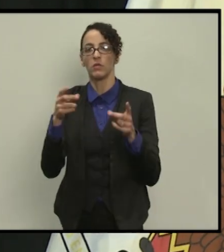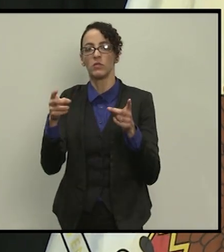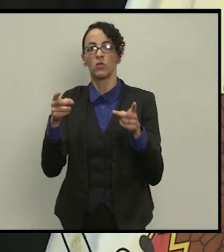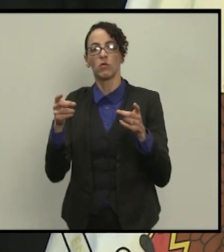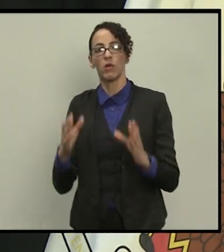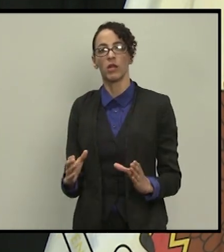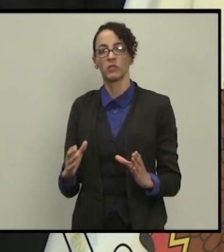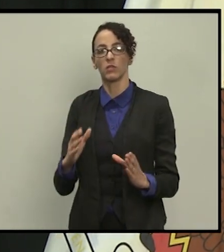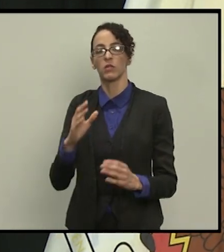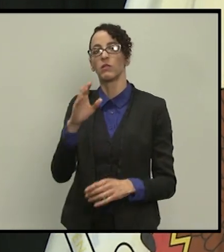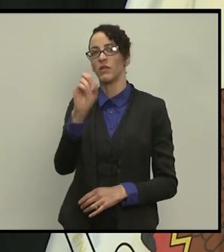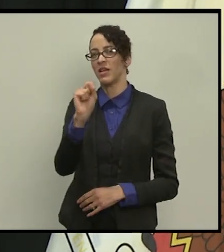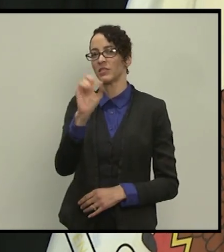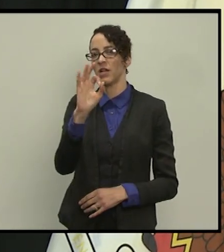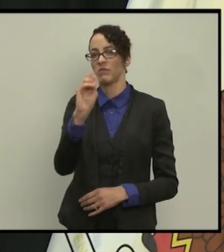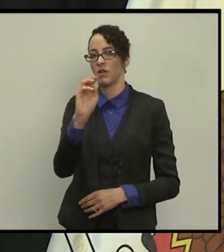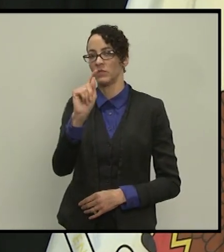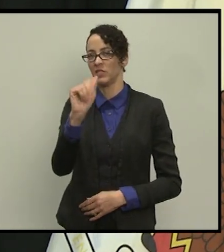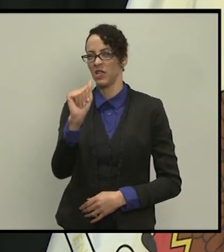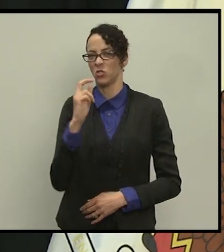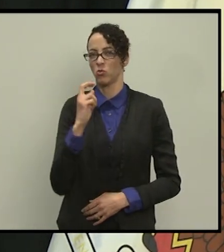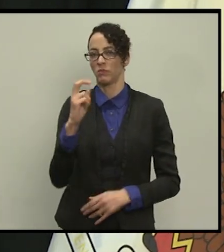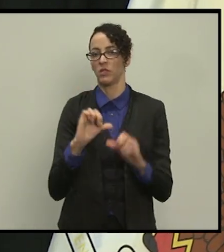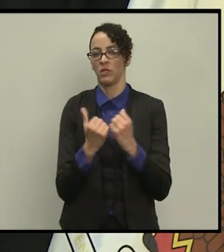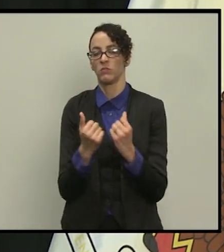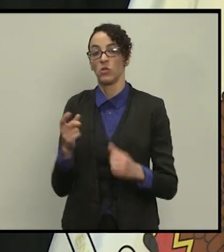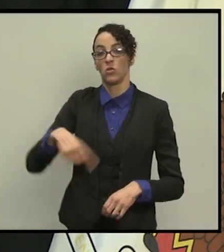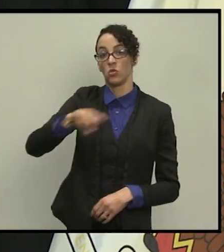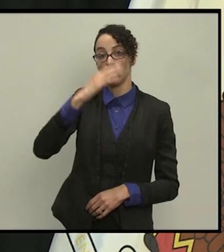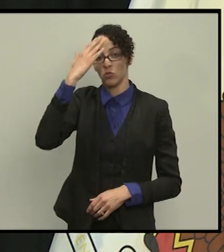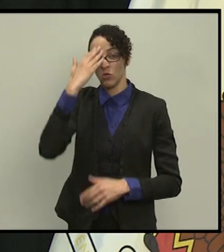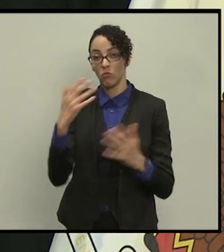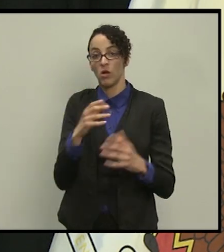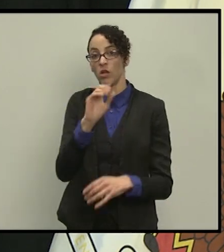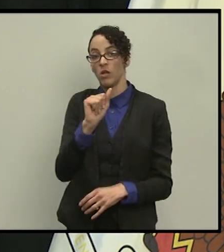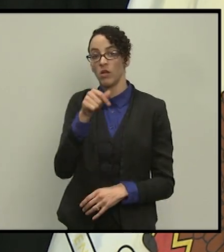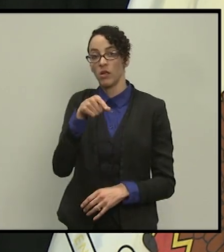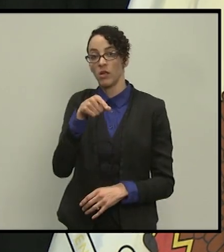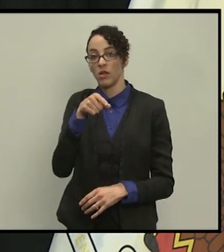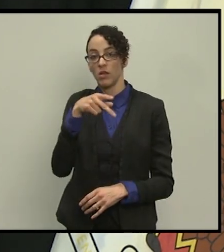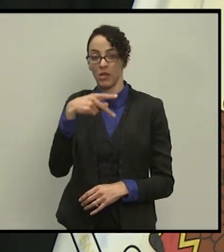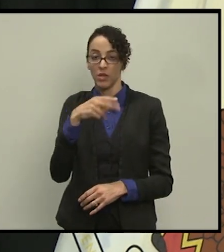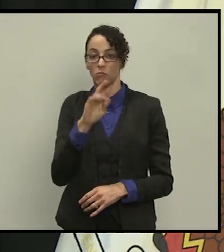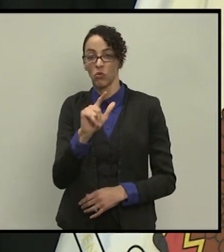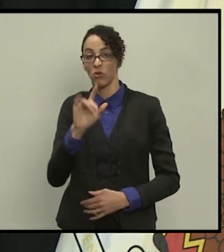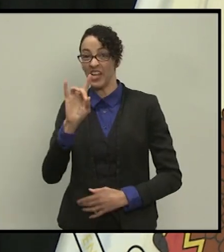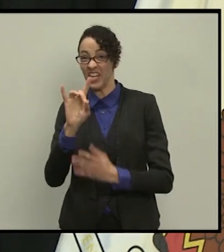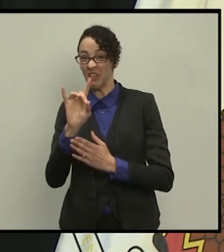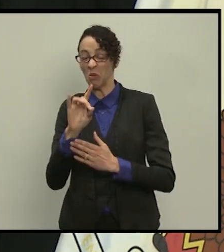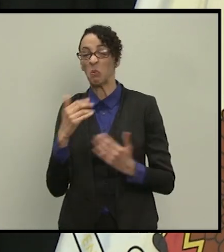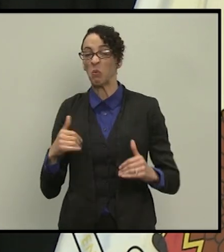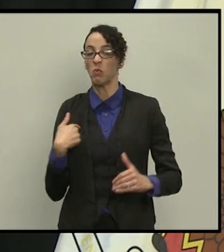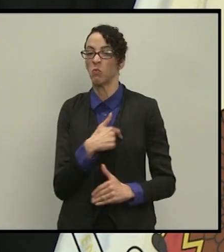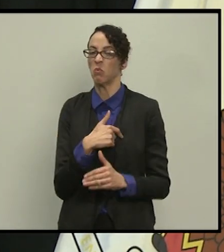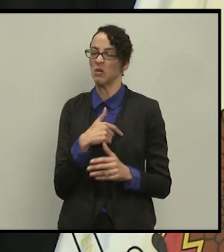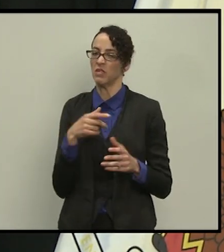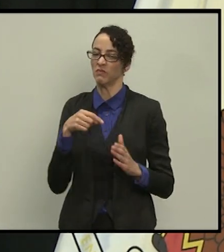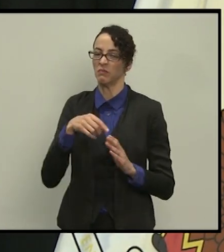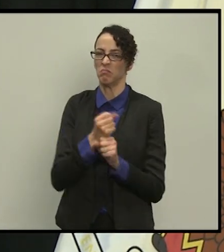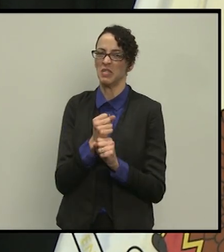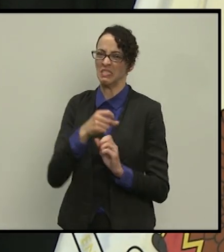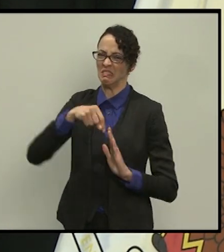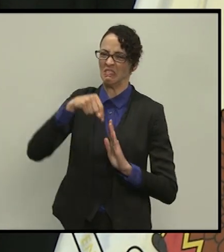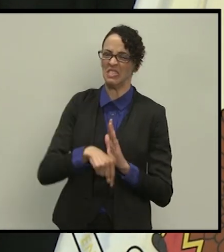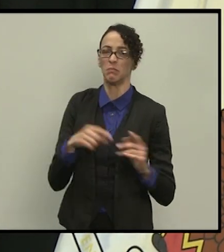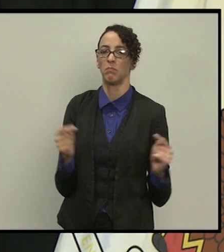know, on April 8th, we made deep and painful cuts to muni service. Now, thanks to the leadership of